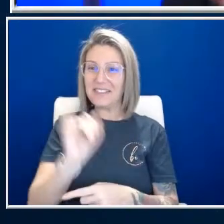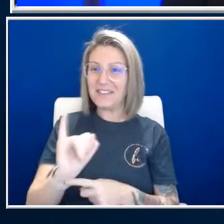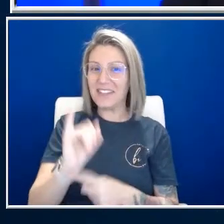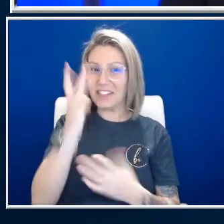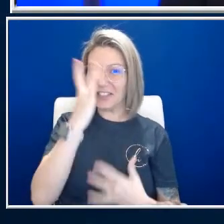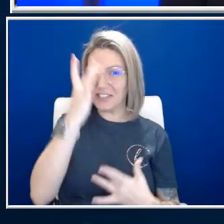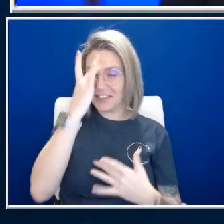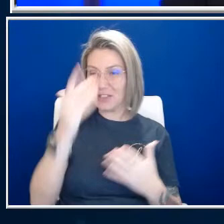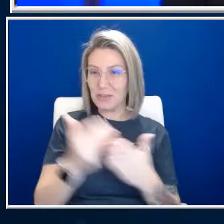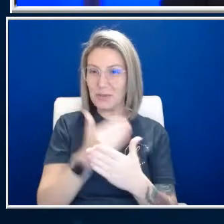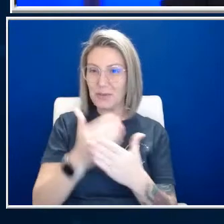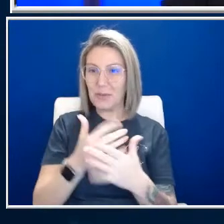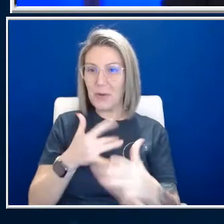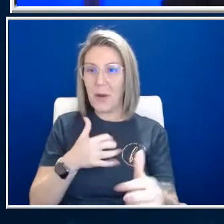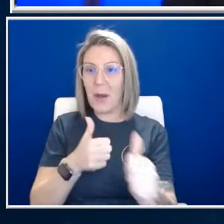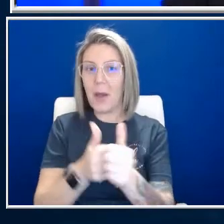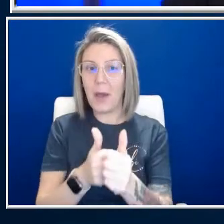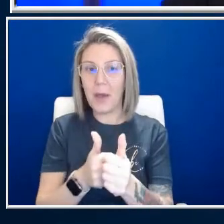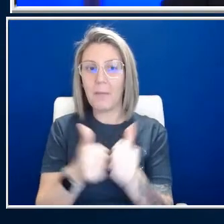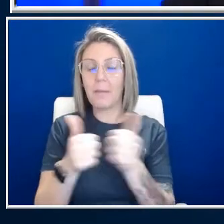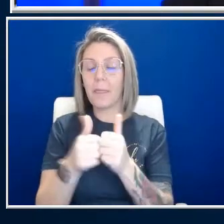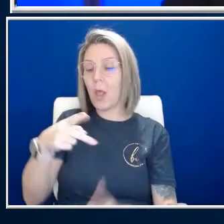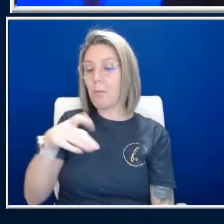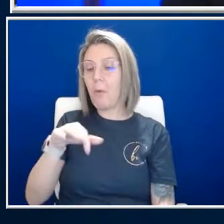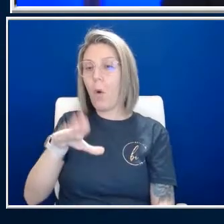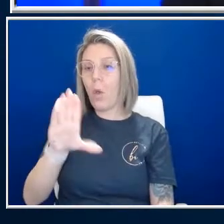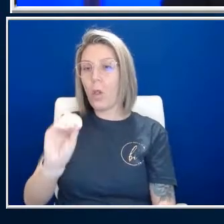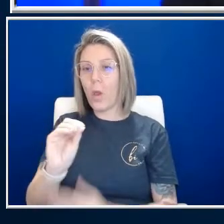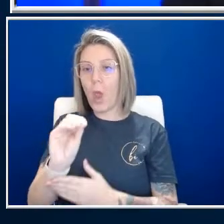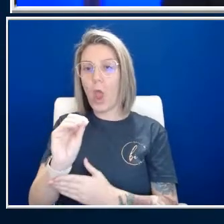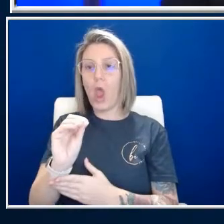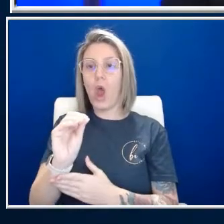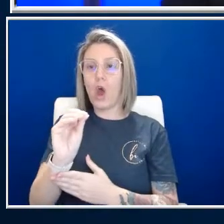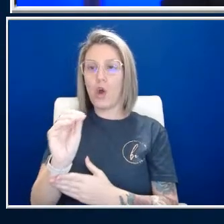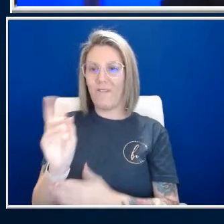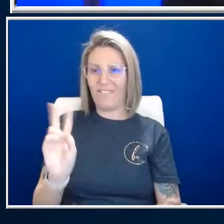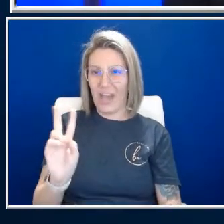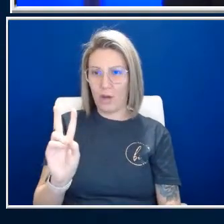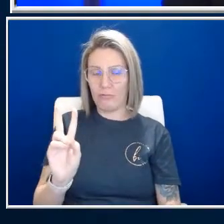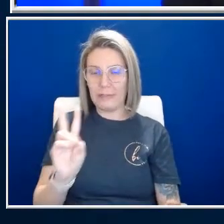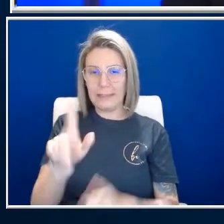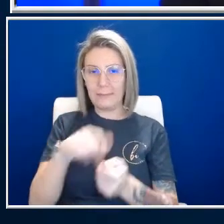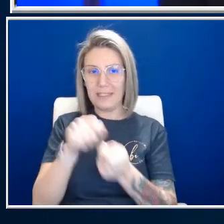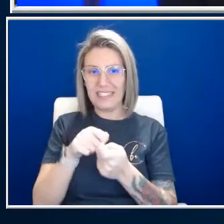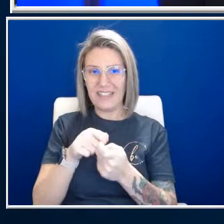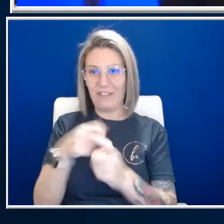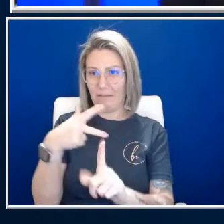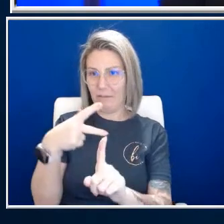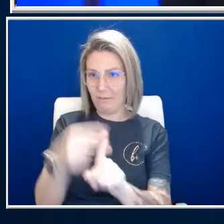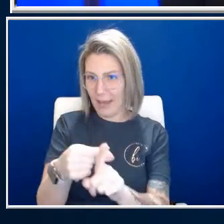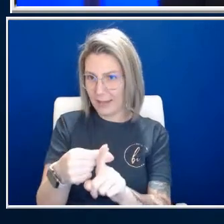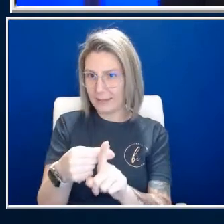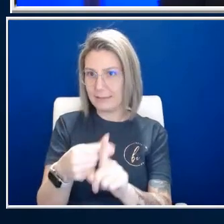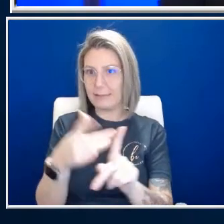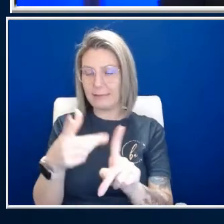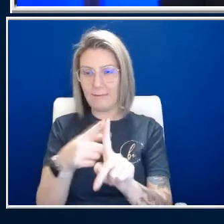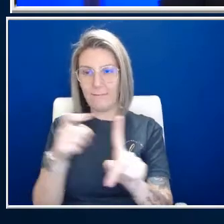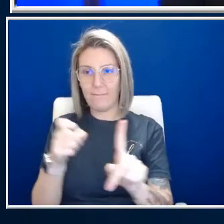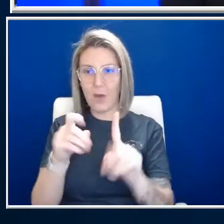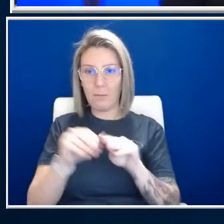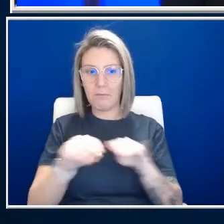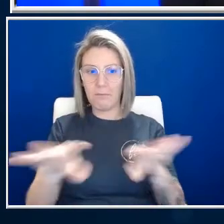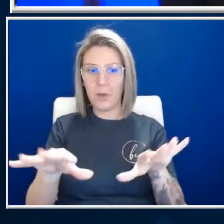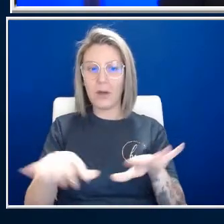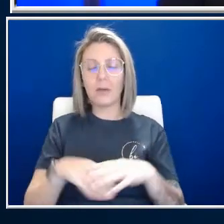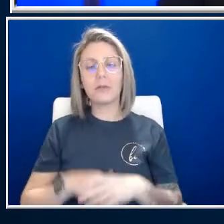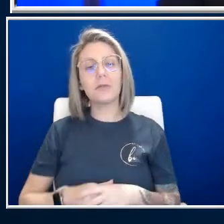on poliovirus that I want to ask you about, specifically vaccine-derived polio outbreaks. Yeah. What are those,